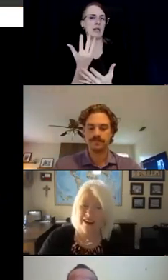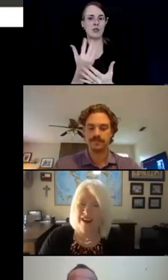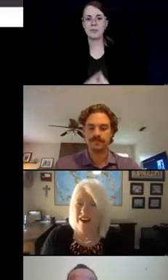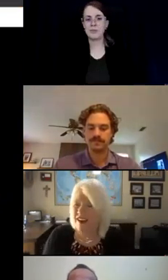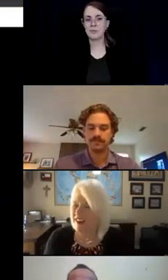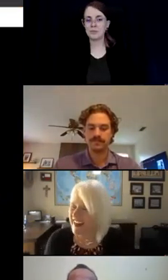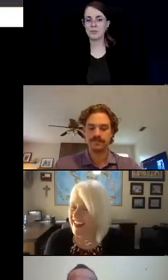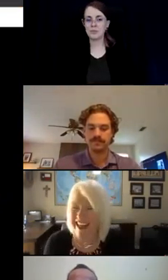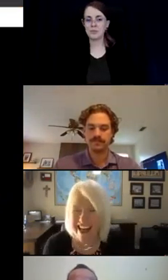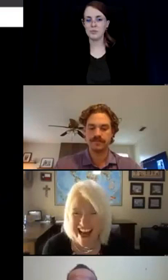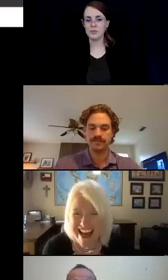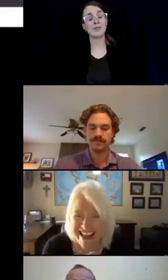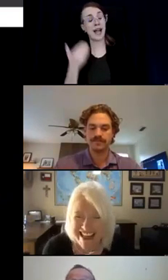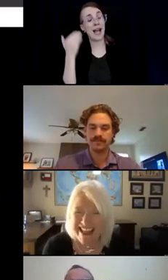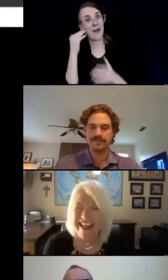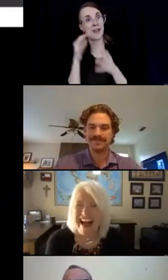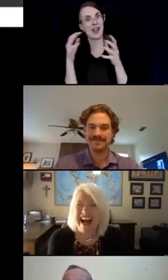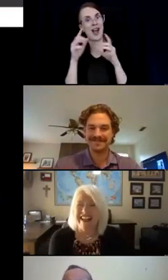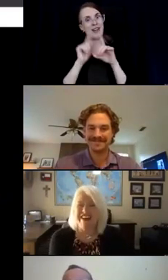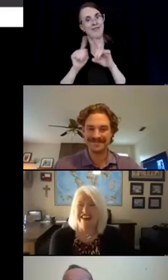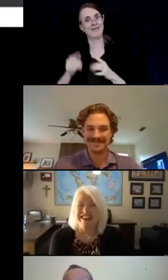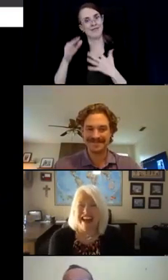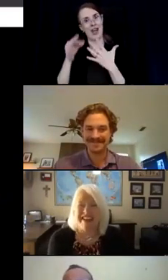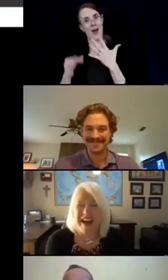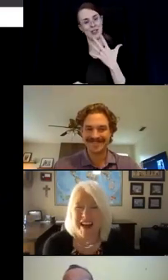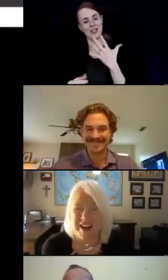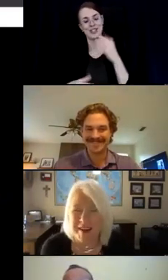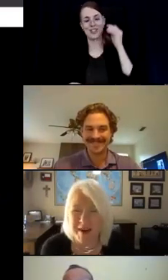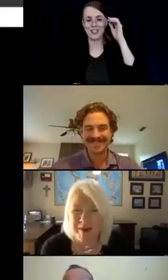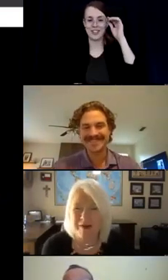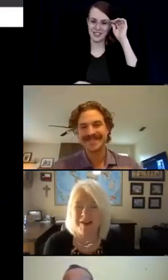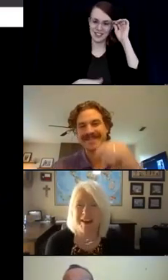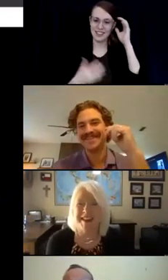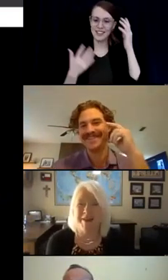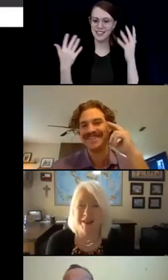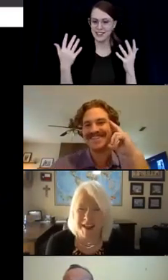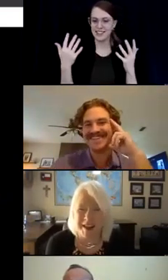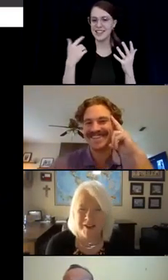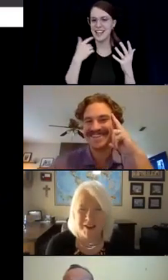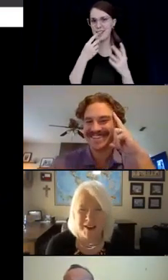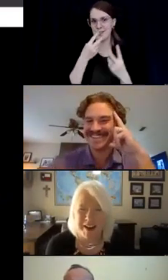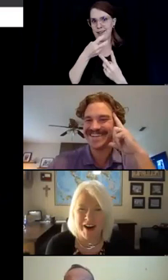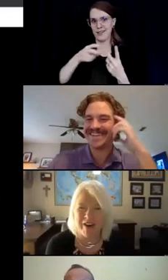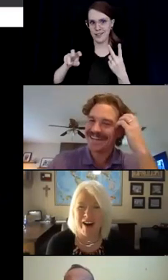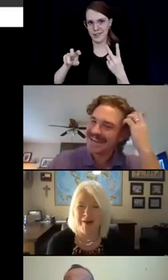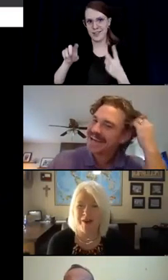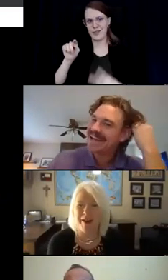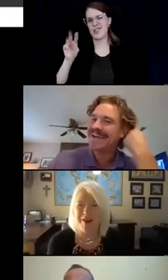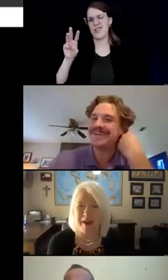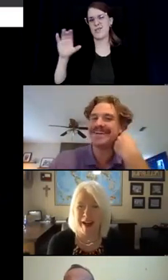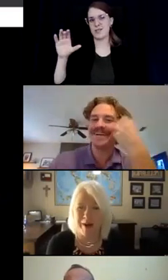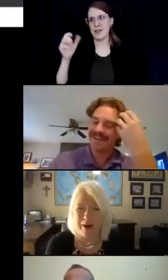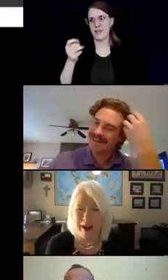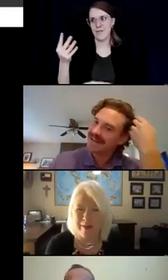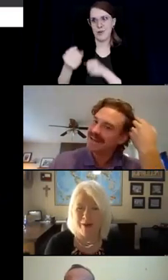a lot of different opportunities. I know as we moved over to TWC a few years ago, the